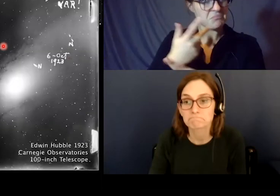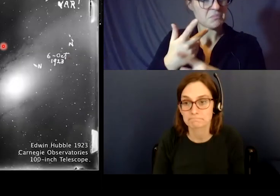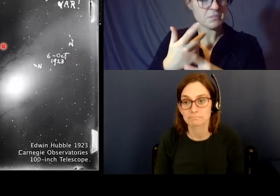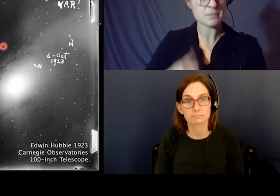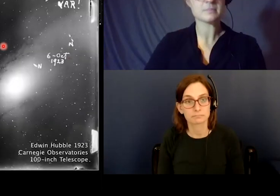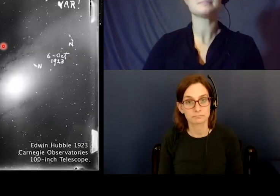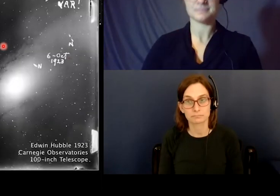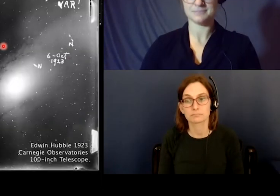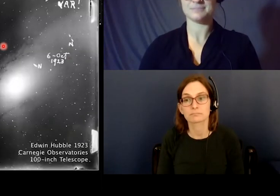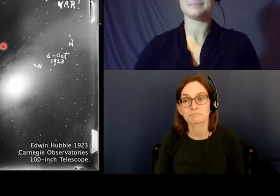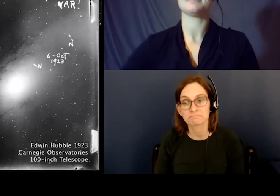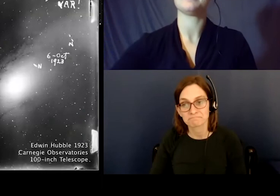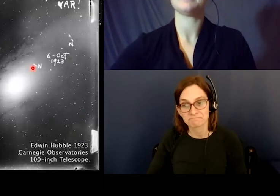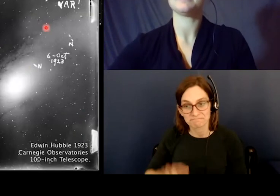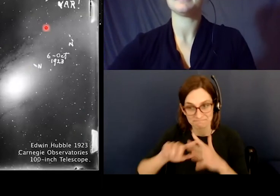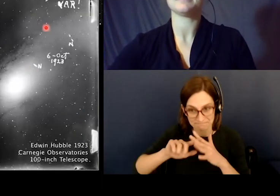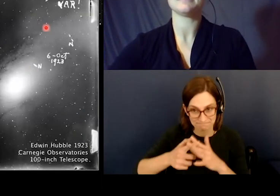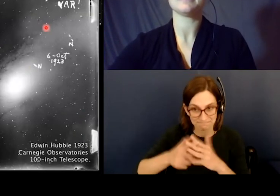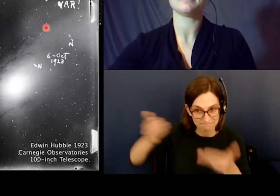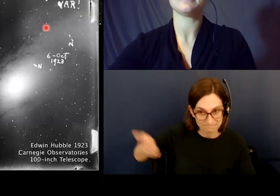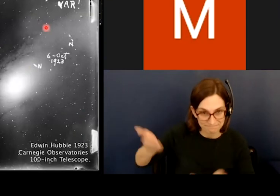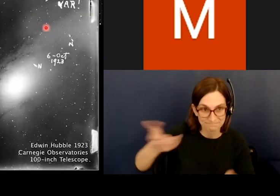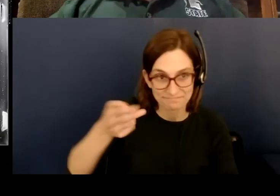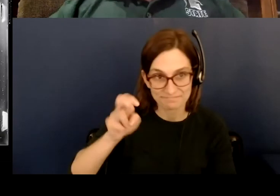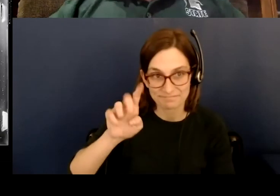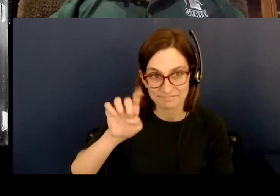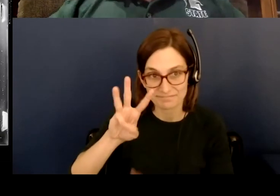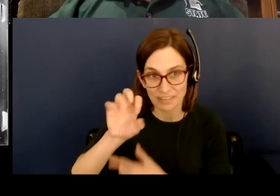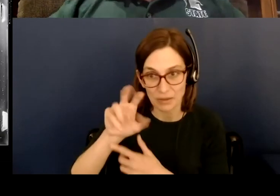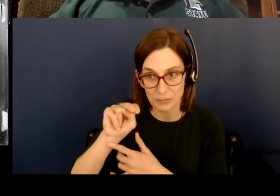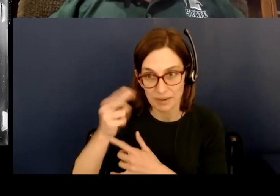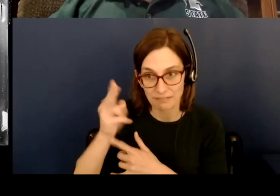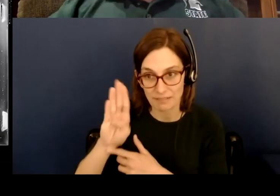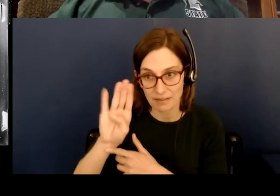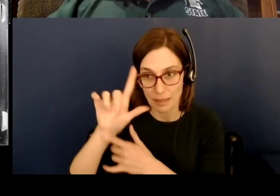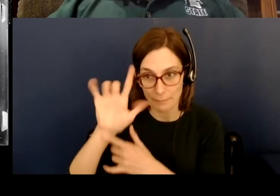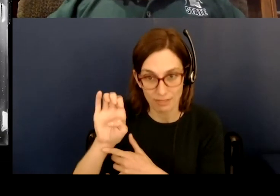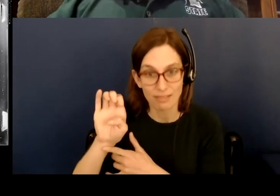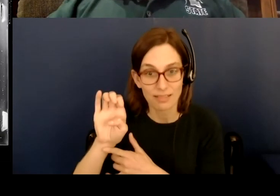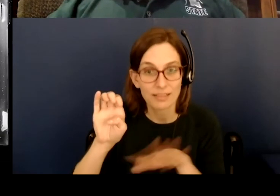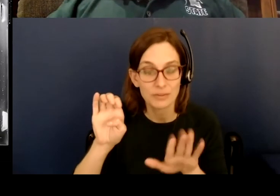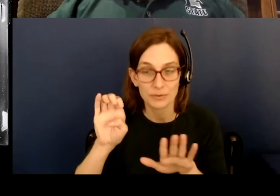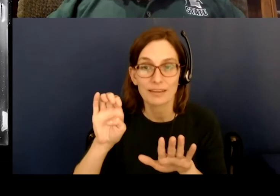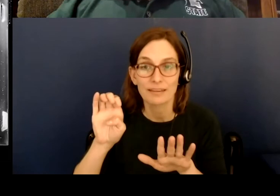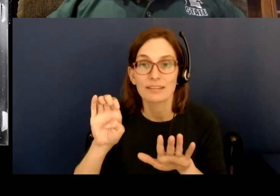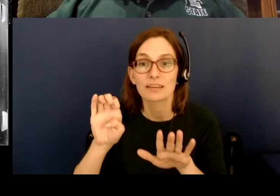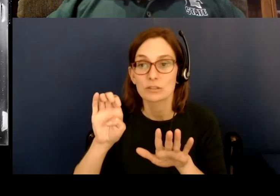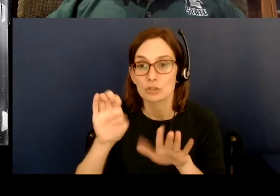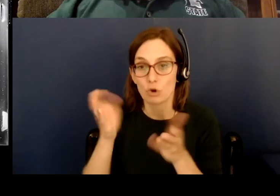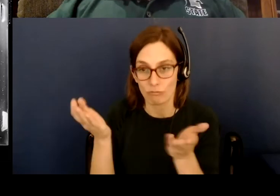Enter Edwin Hummel. This is, okay, I'm going to have to, I can't see, there we go. Right